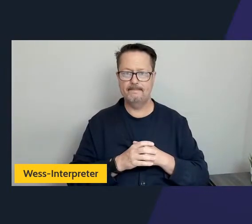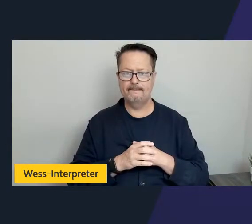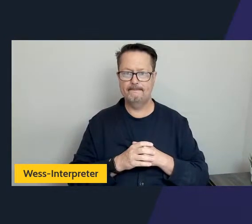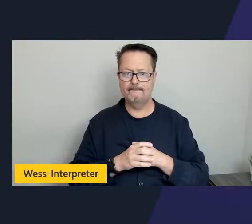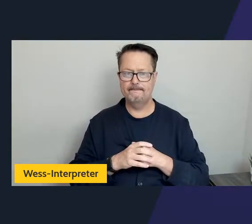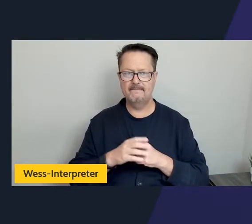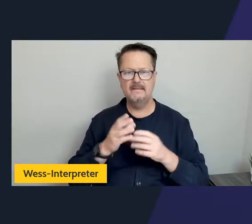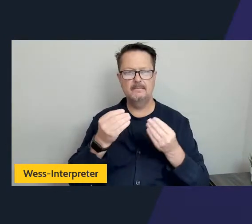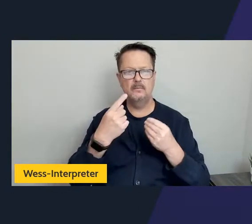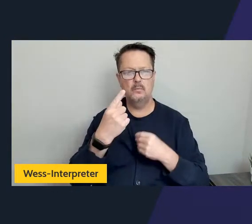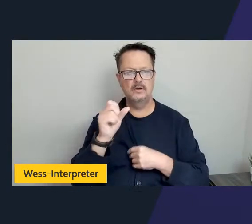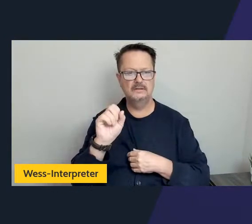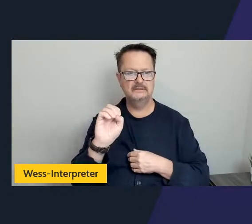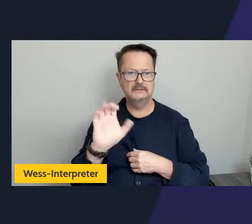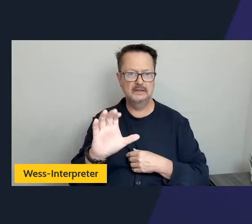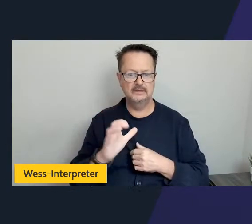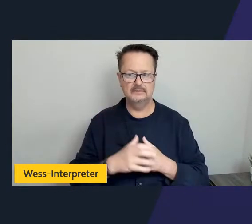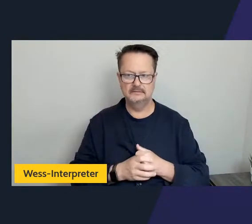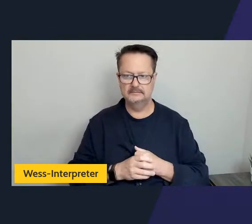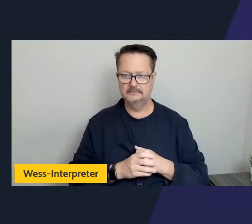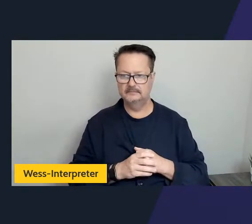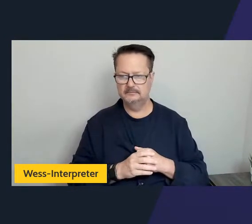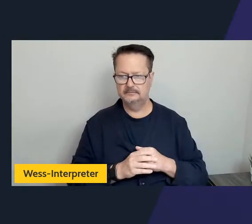Just a second.